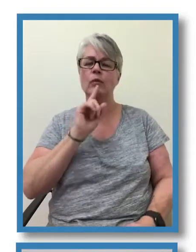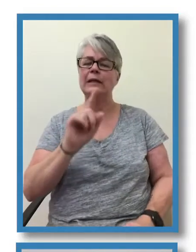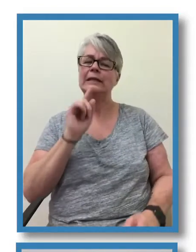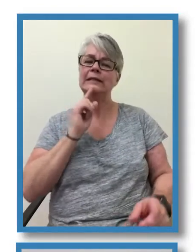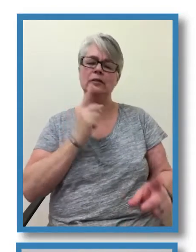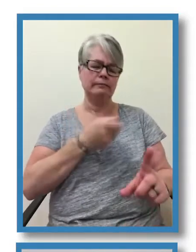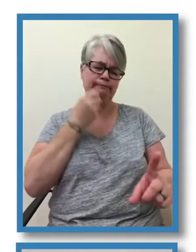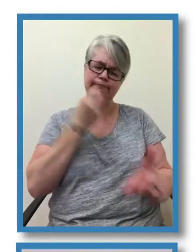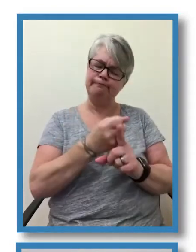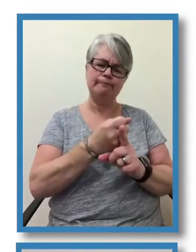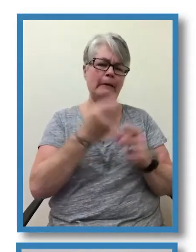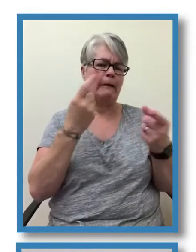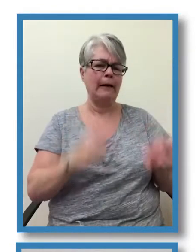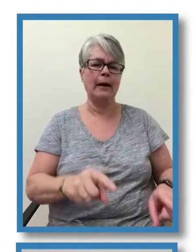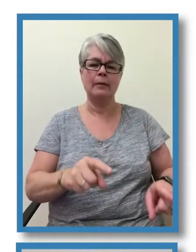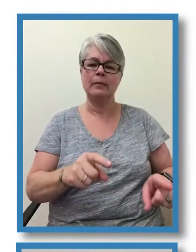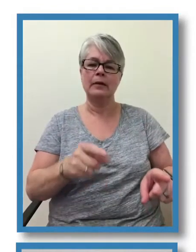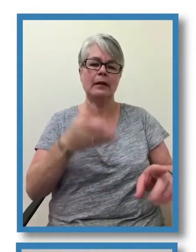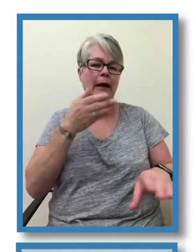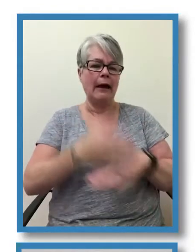or